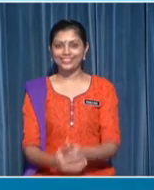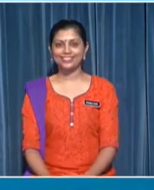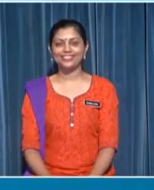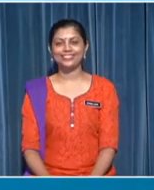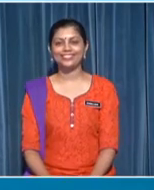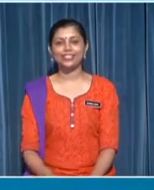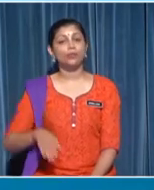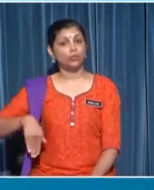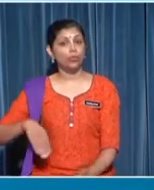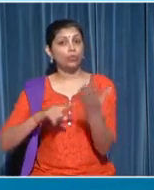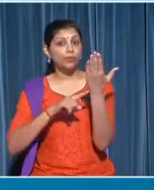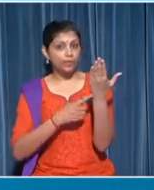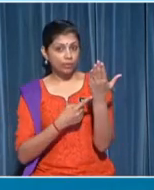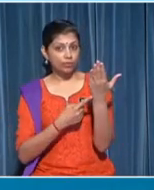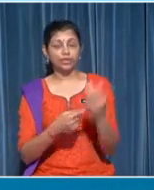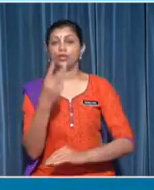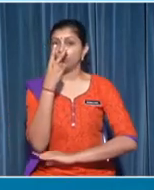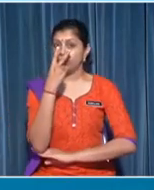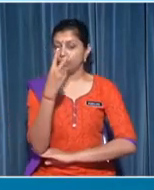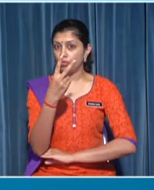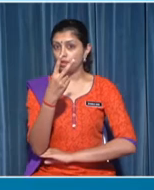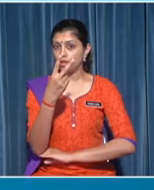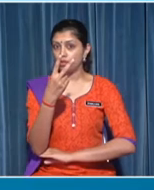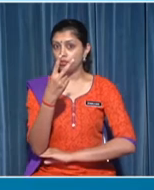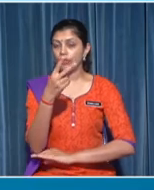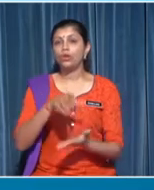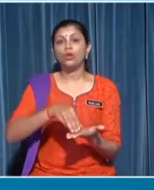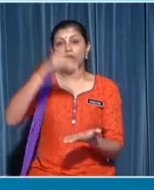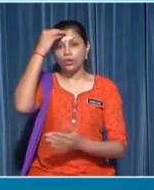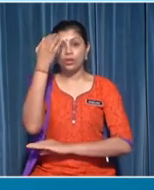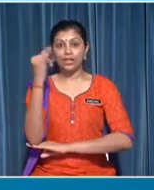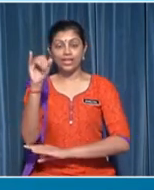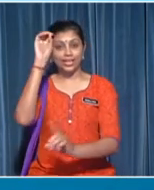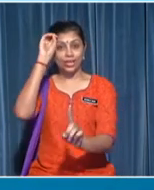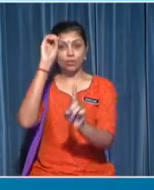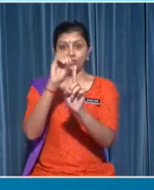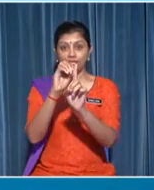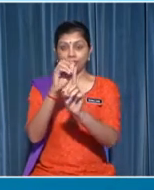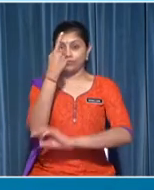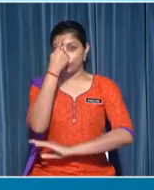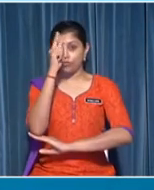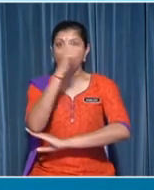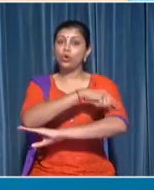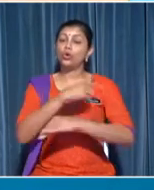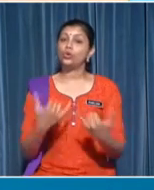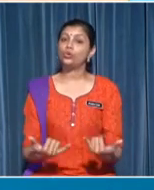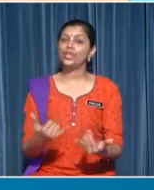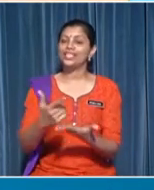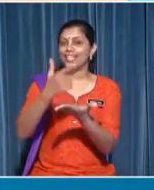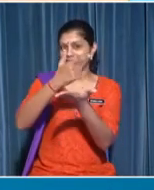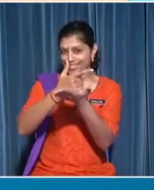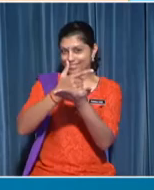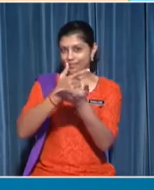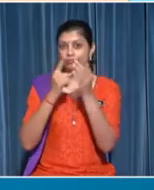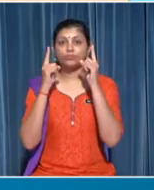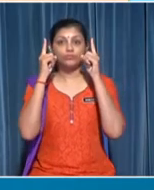Before we begin, let us look at our learning objectives for today's lesson. So let's have a look at